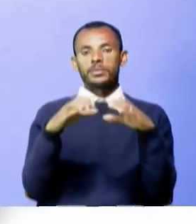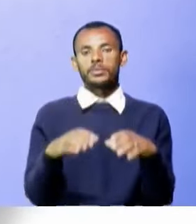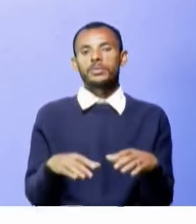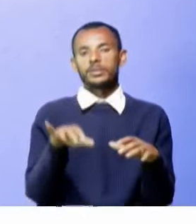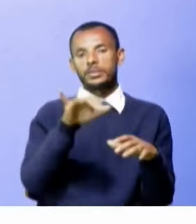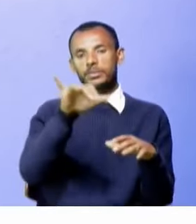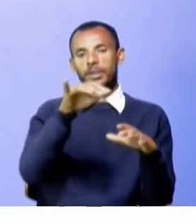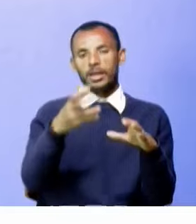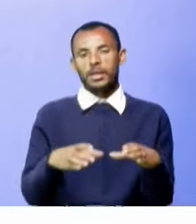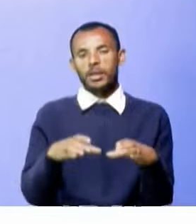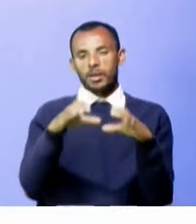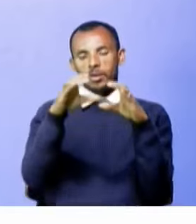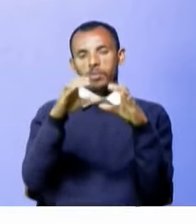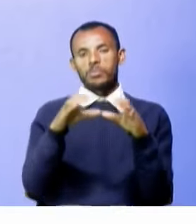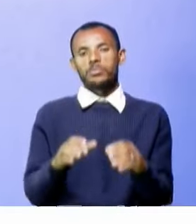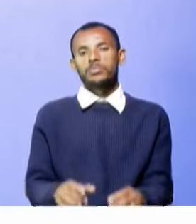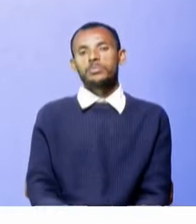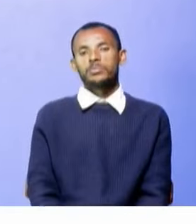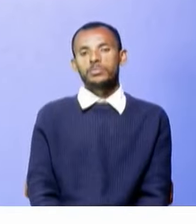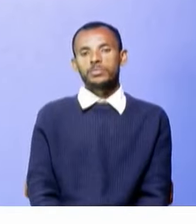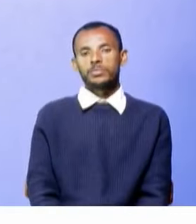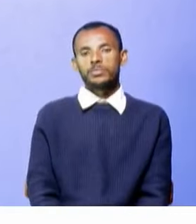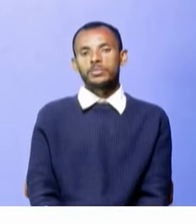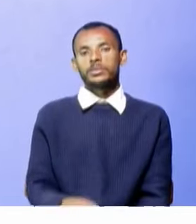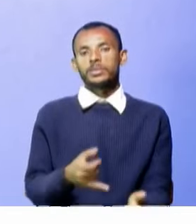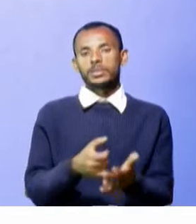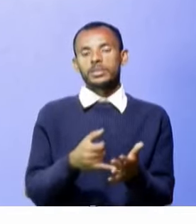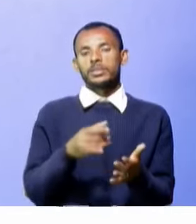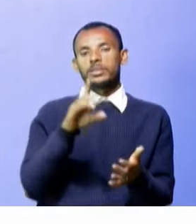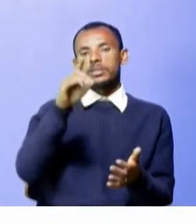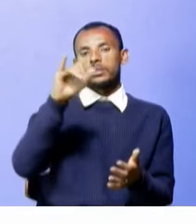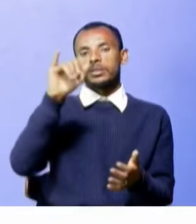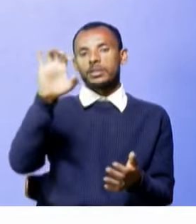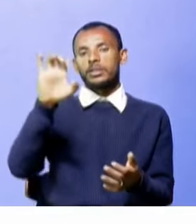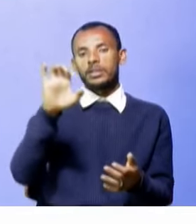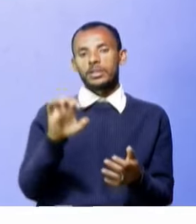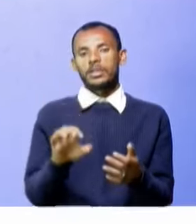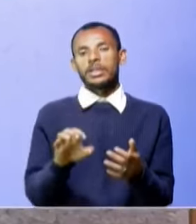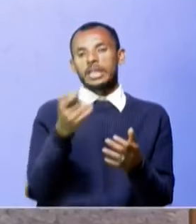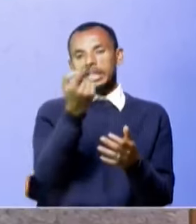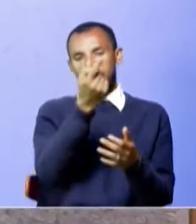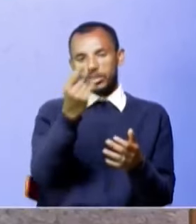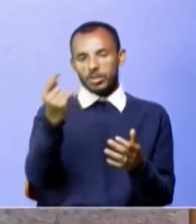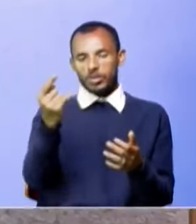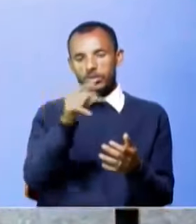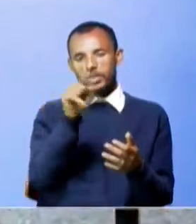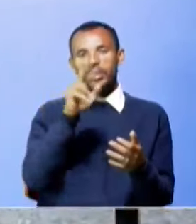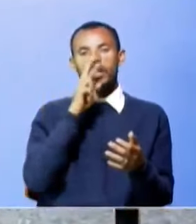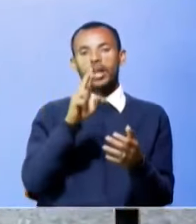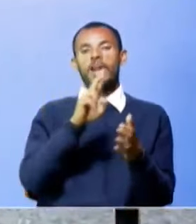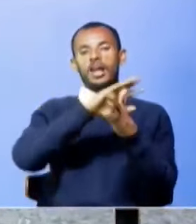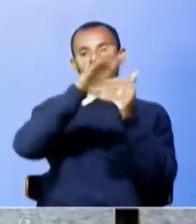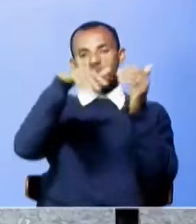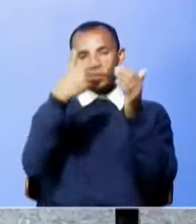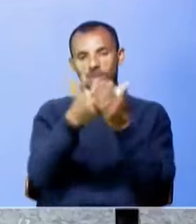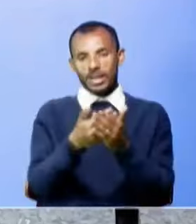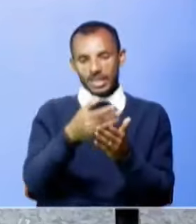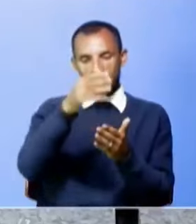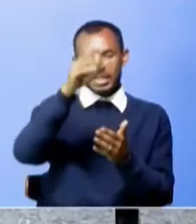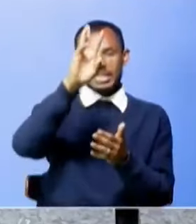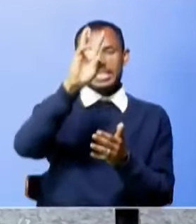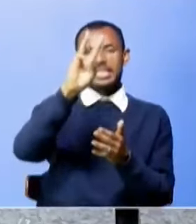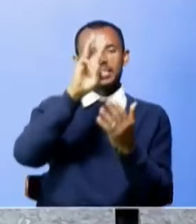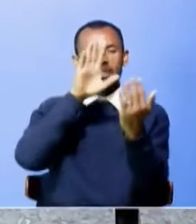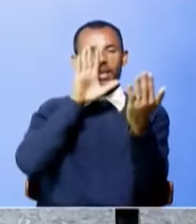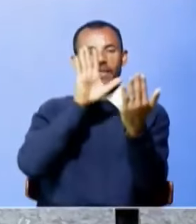You can roughly assume this as a die, but there are totally 6 faces. In each of